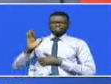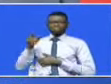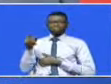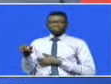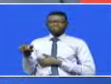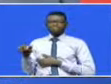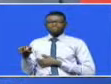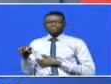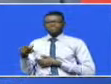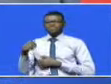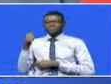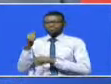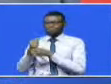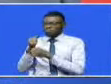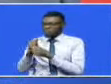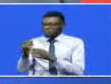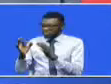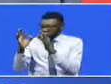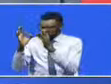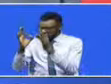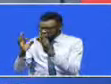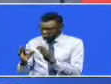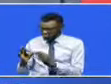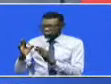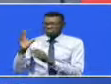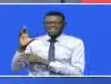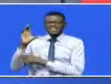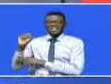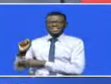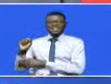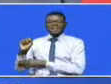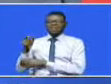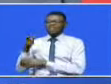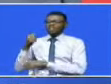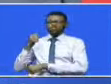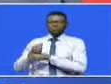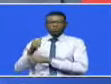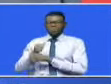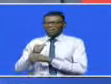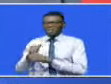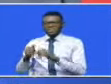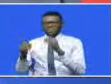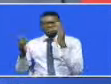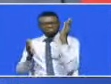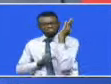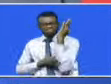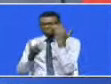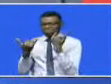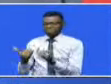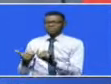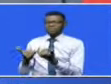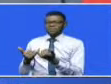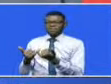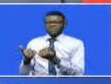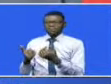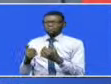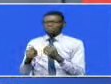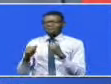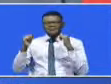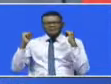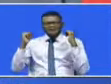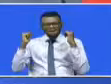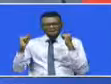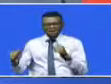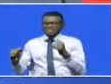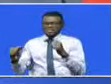is to be the Treasury Cabinet Secretary. It is a very, very awkward situation,